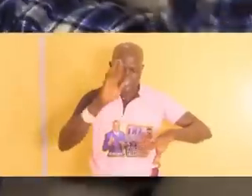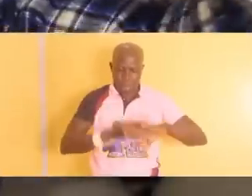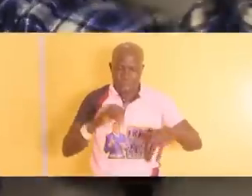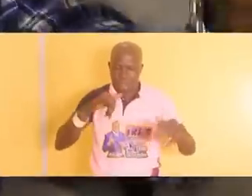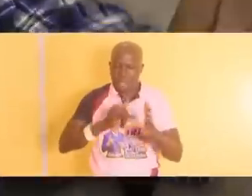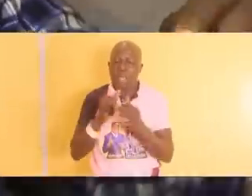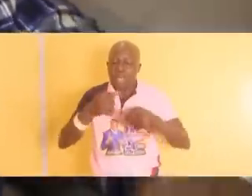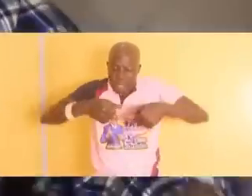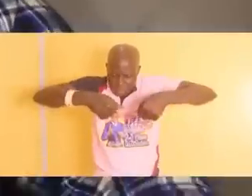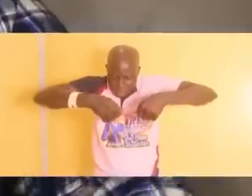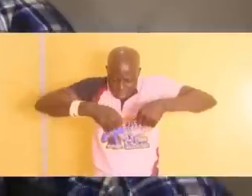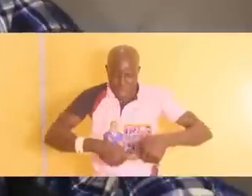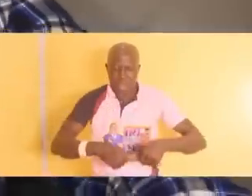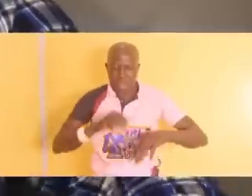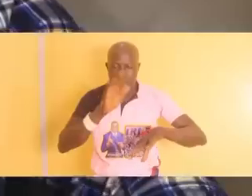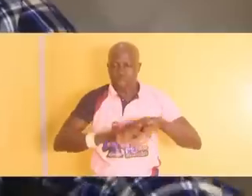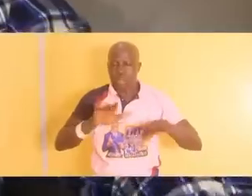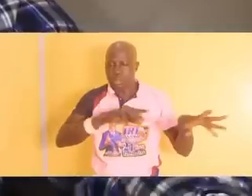dwell here.